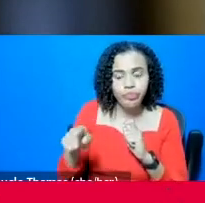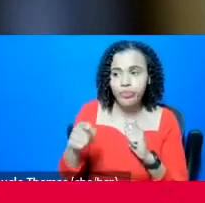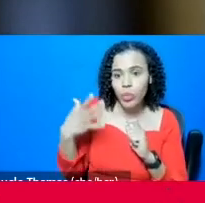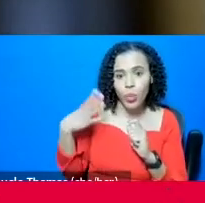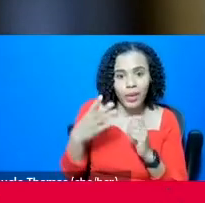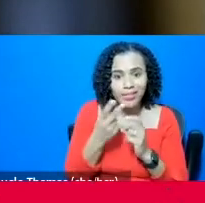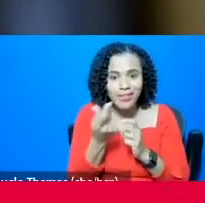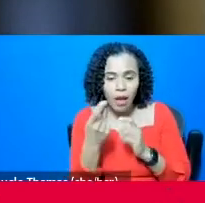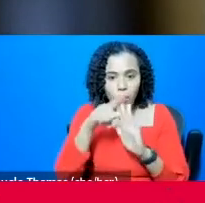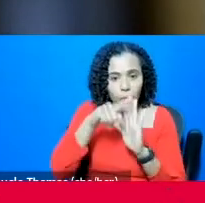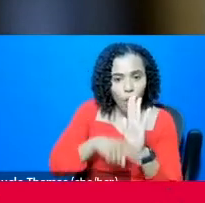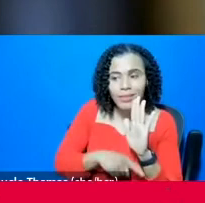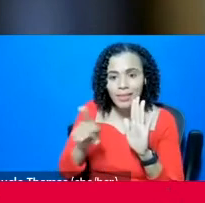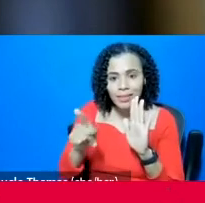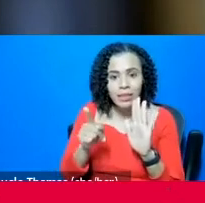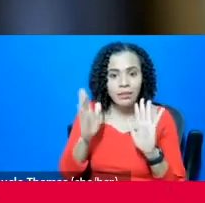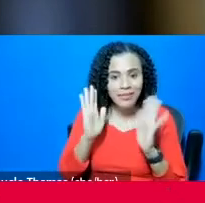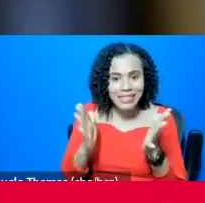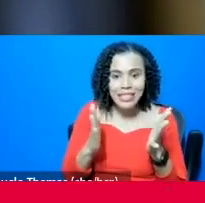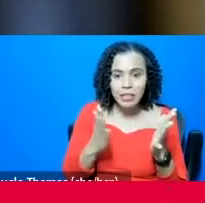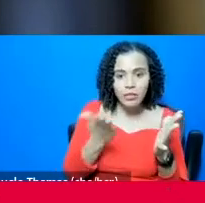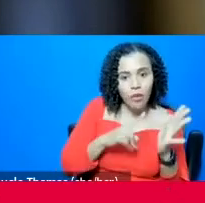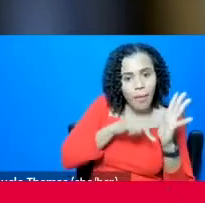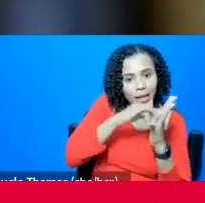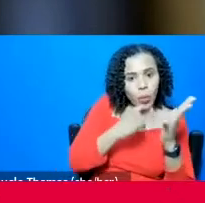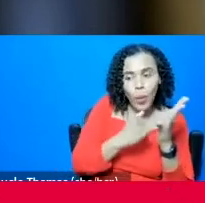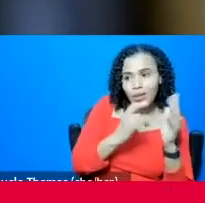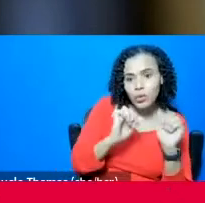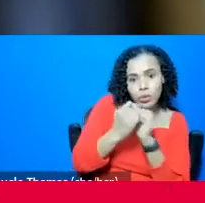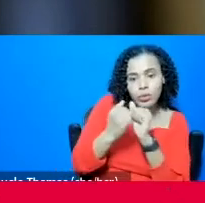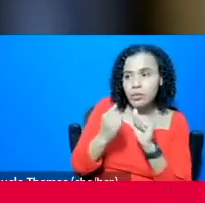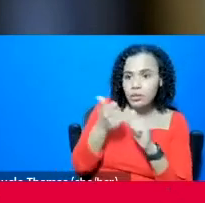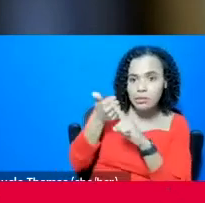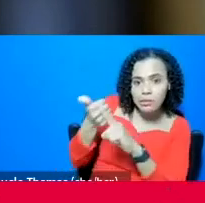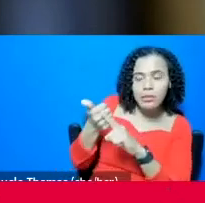through student unions, because those are the power structures we have to operate in.